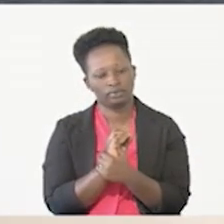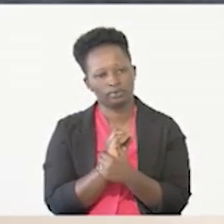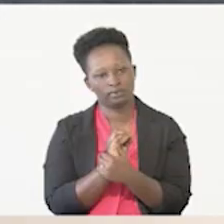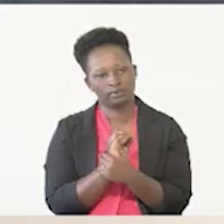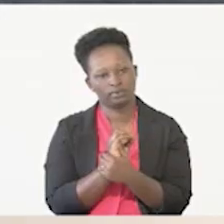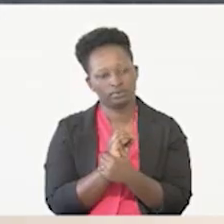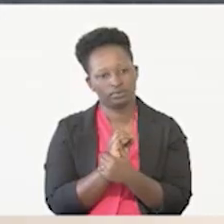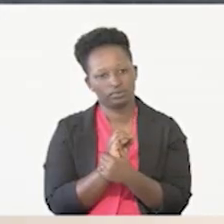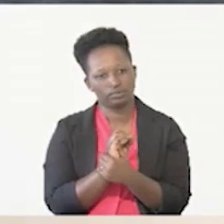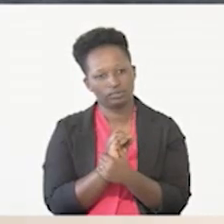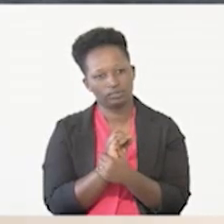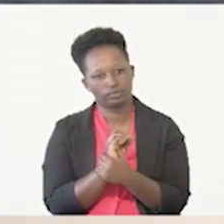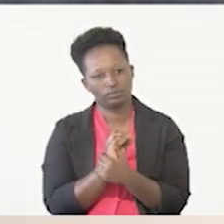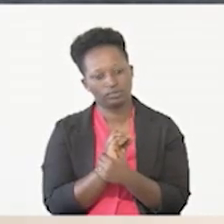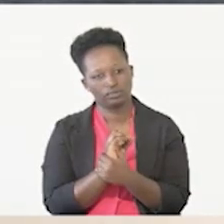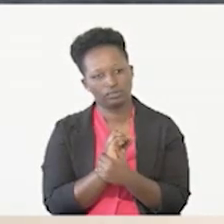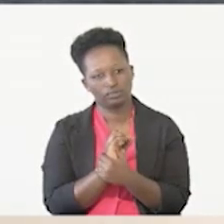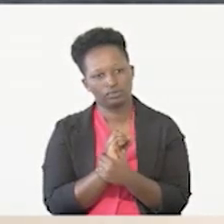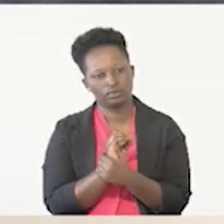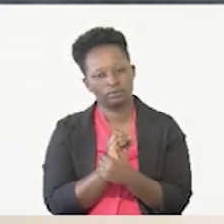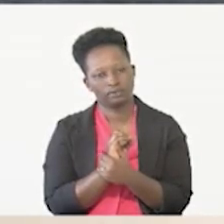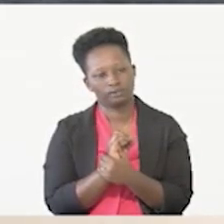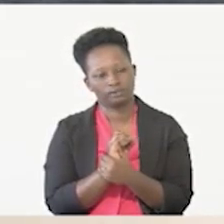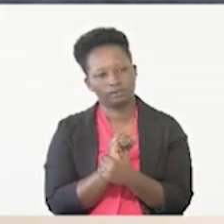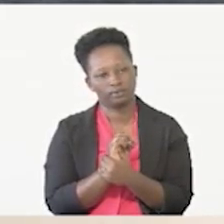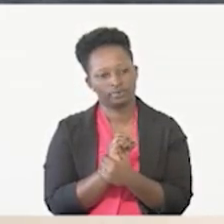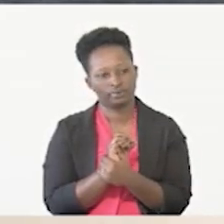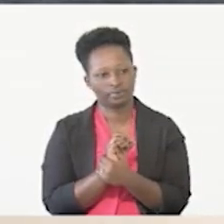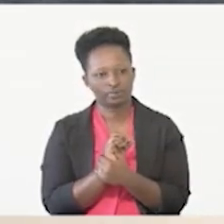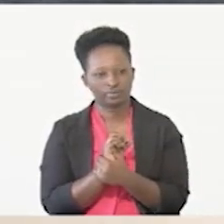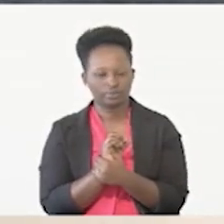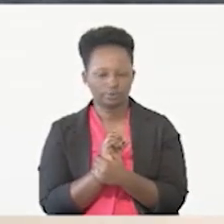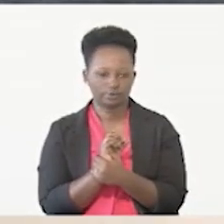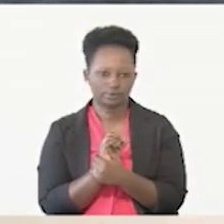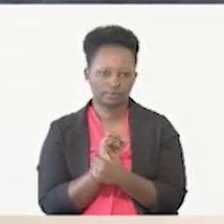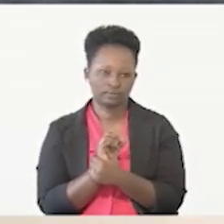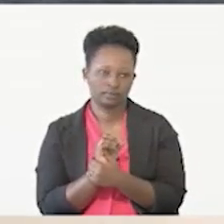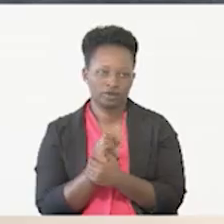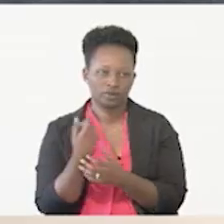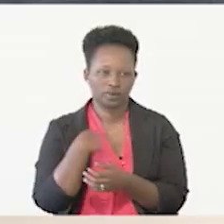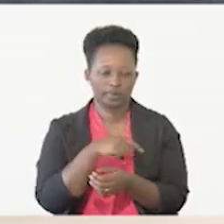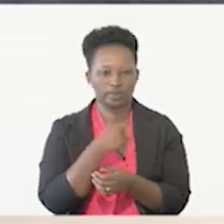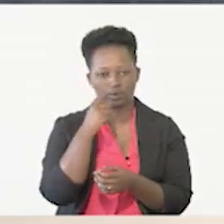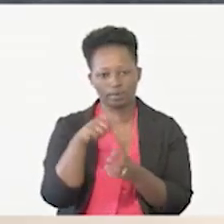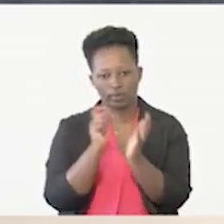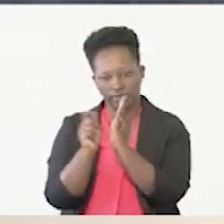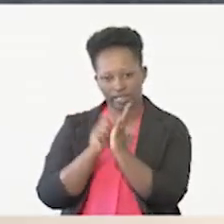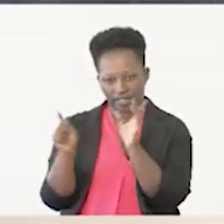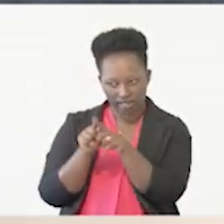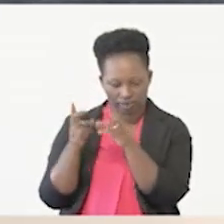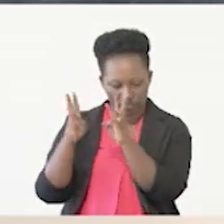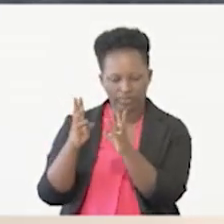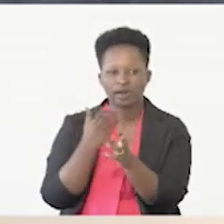buys 2 kilograms. So we have to simplify it in this way. Then they